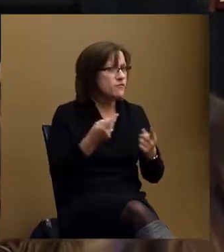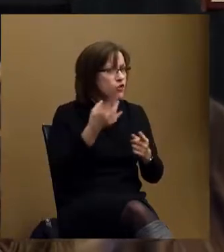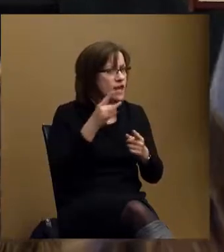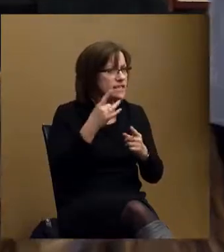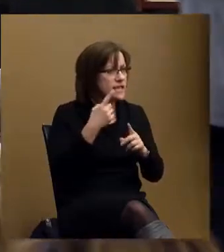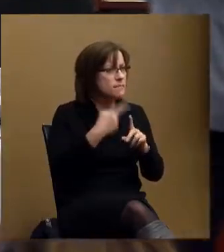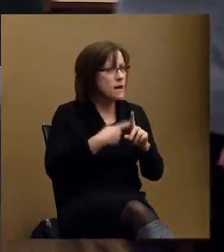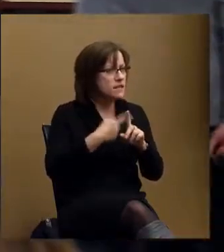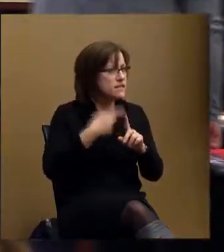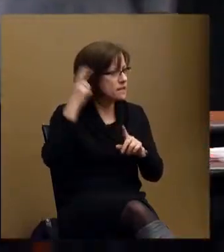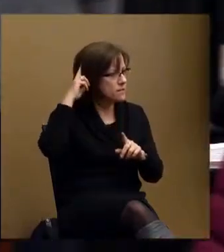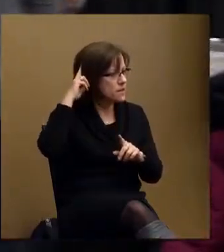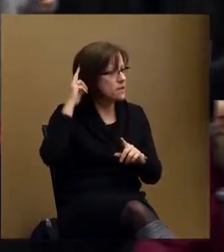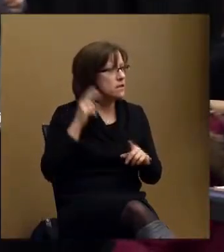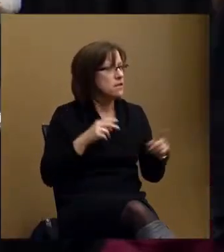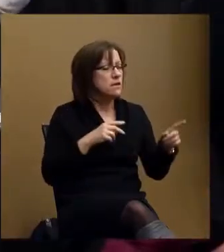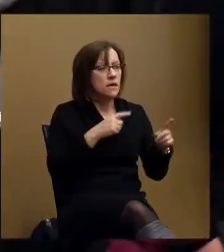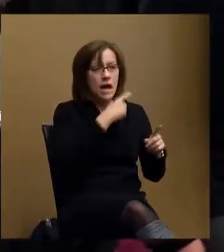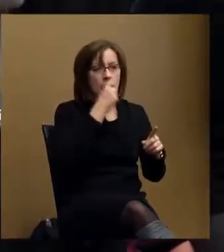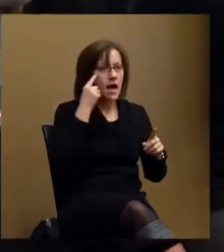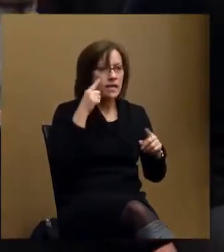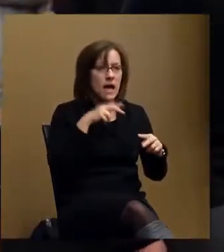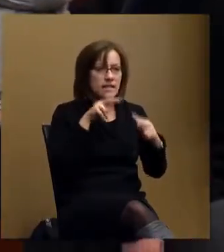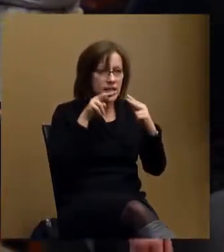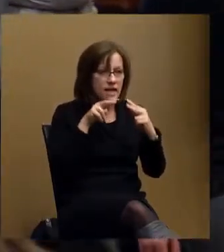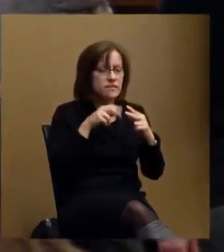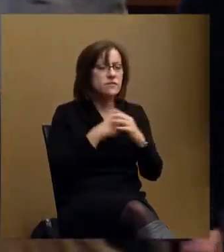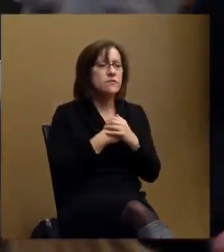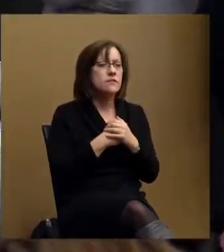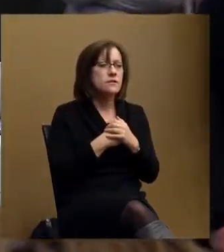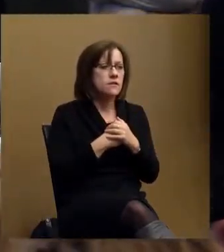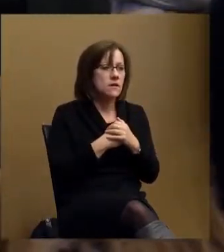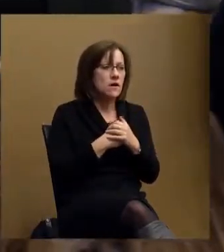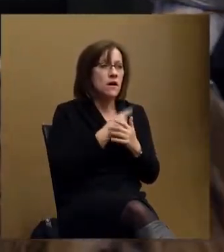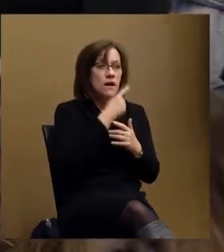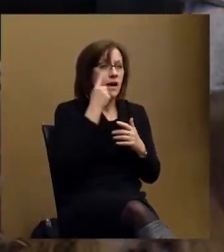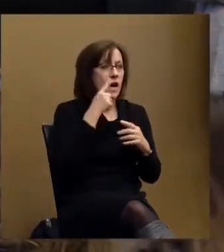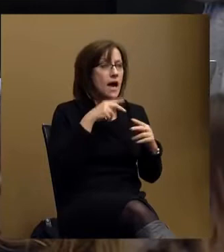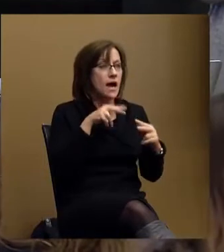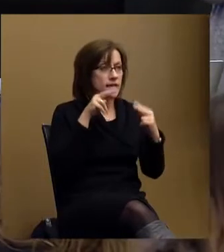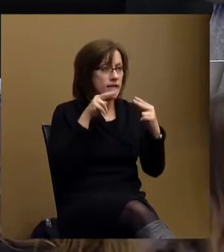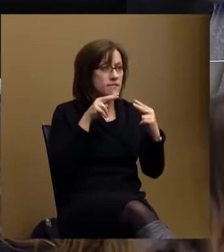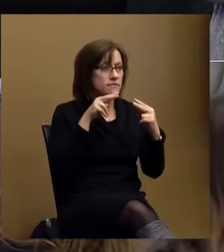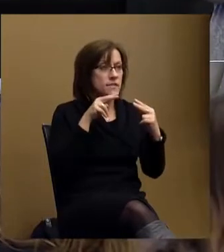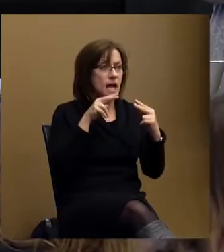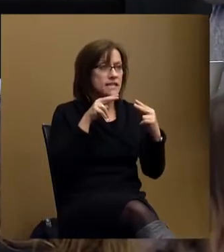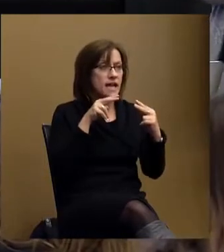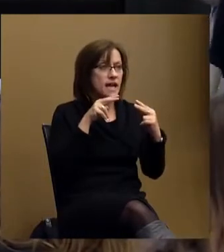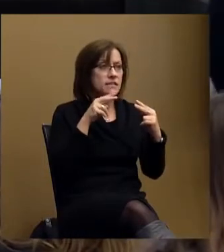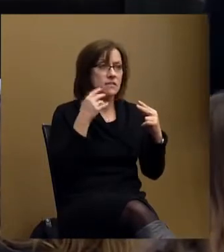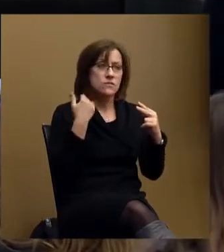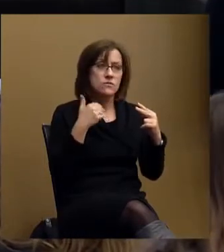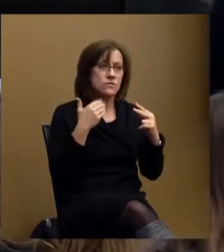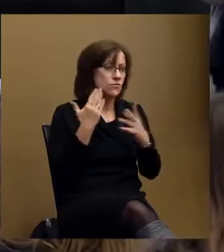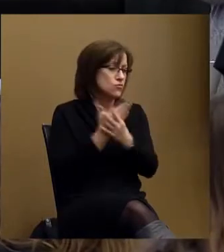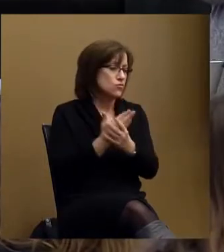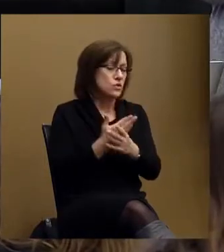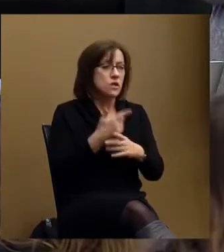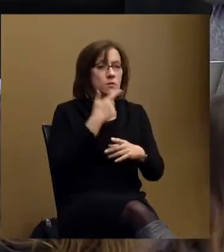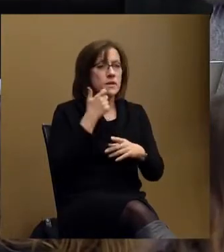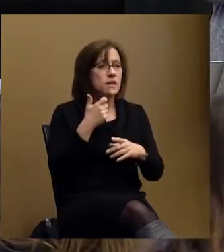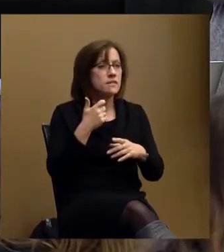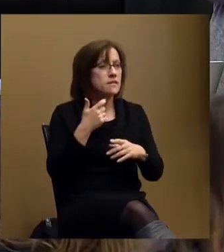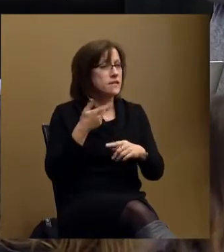18 months. Eye contact, she's saying. Yeah, so I would say eye contact right at this point because he has